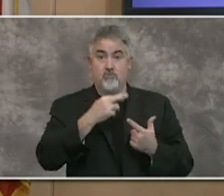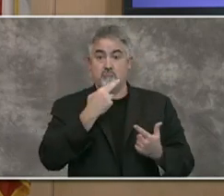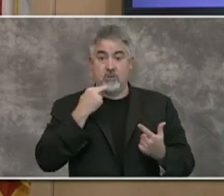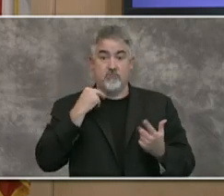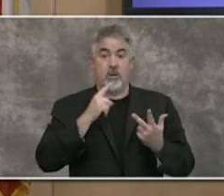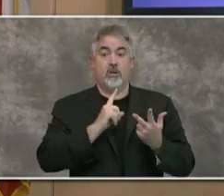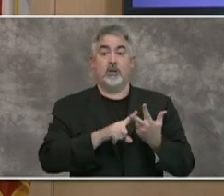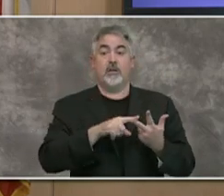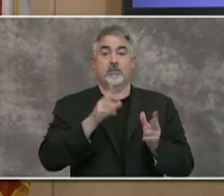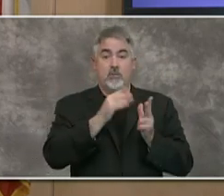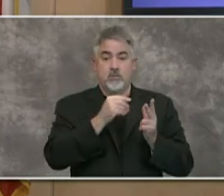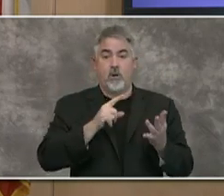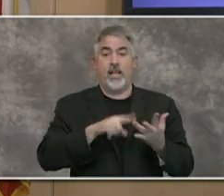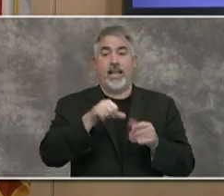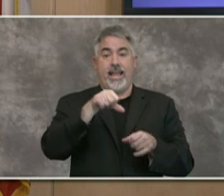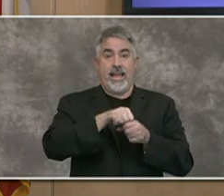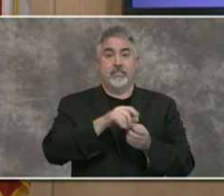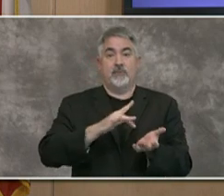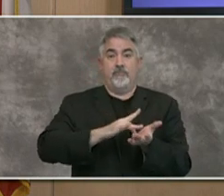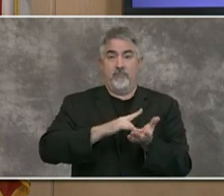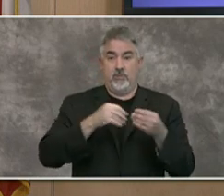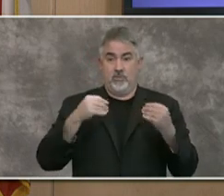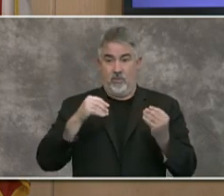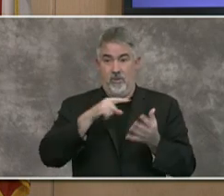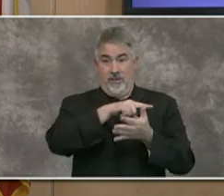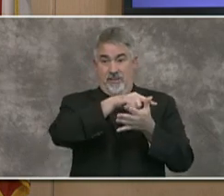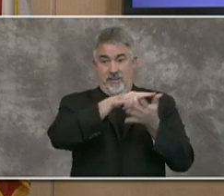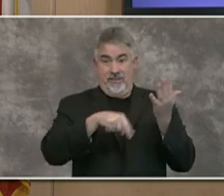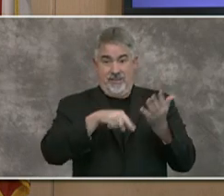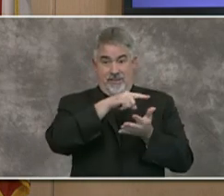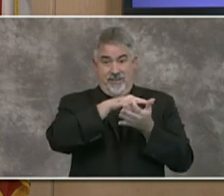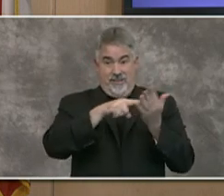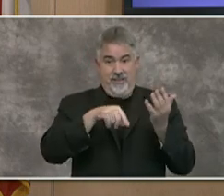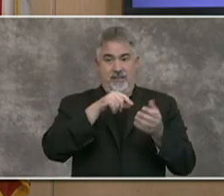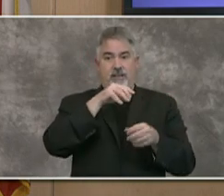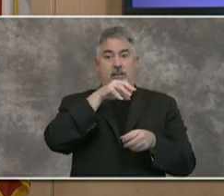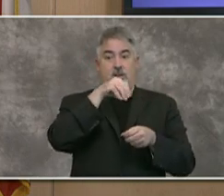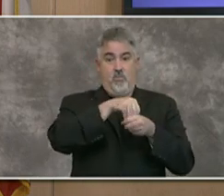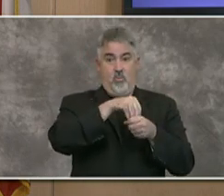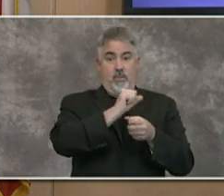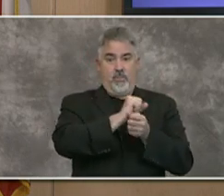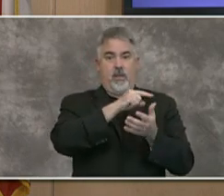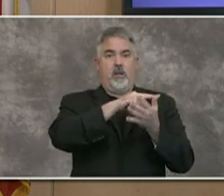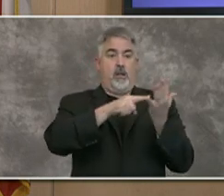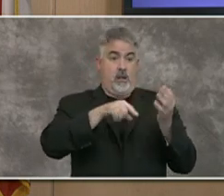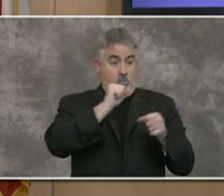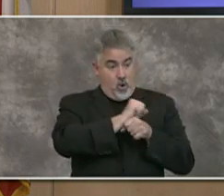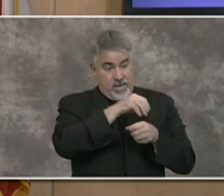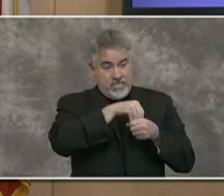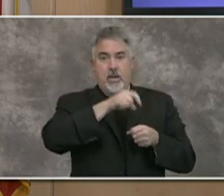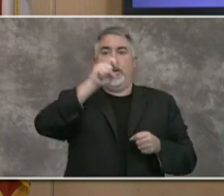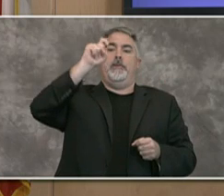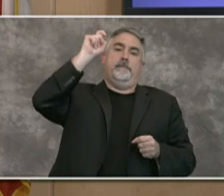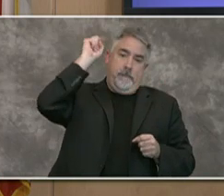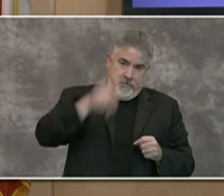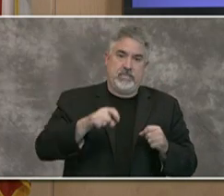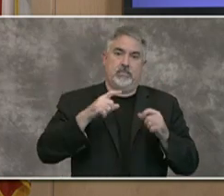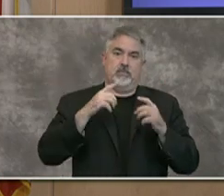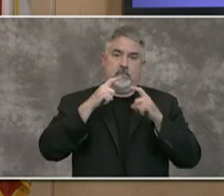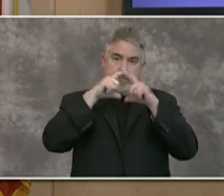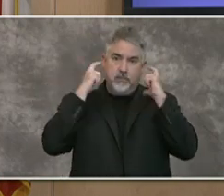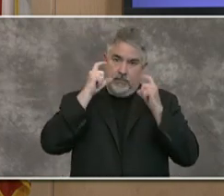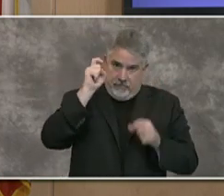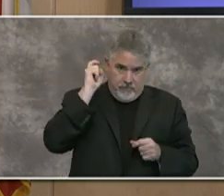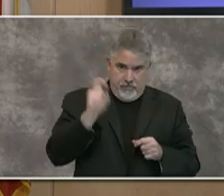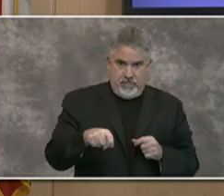gas stations, and pharmacies, that the employees in those facilities shall have a mask and shall wear a mask when they